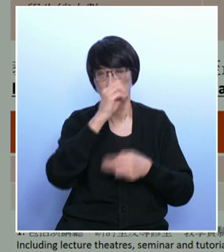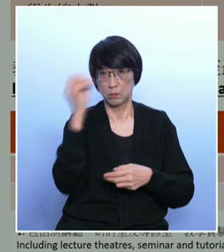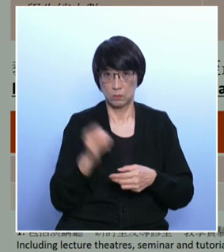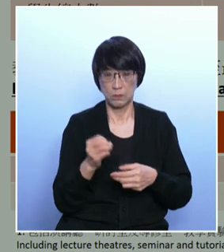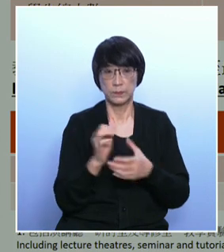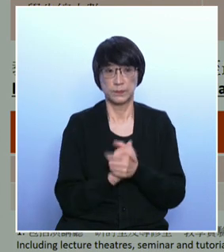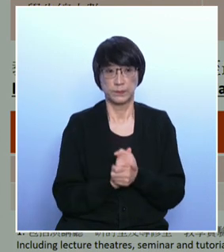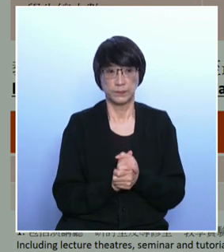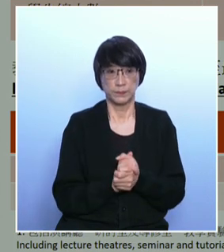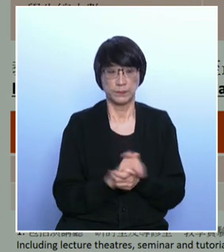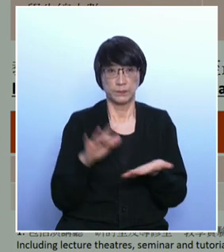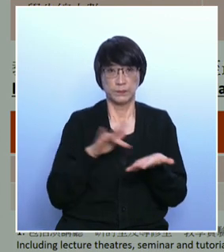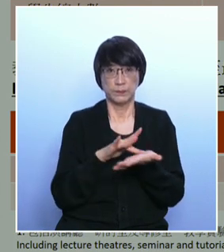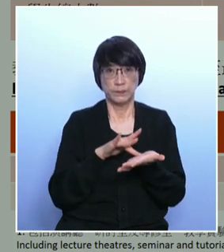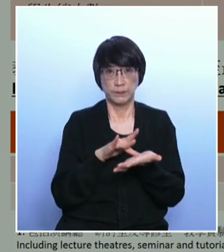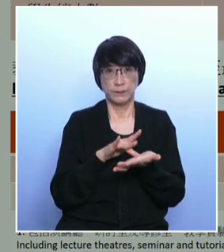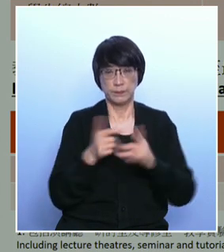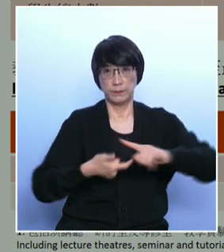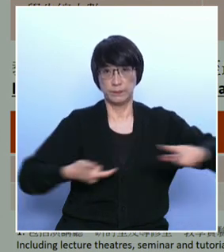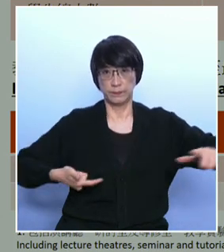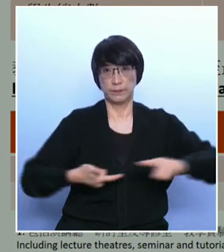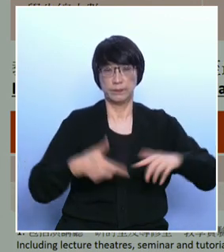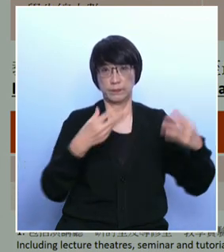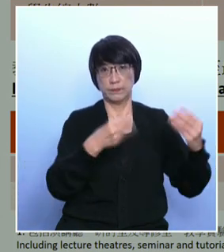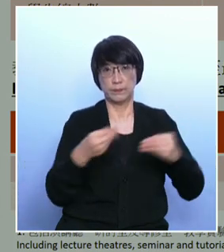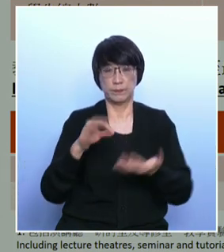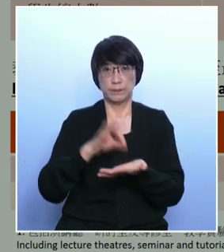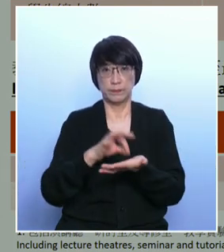25. It was an increase of about 200%.